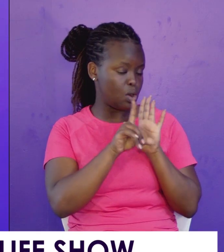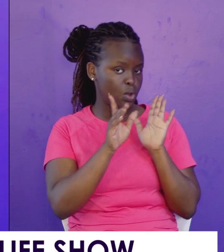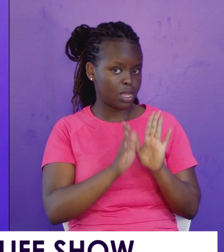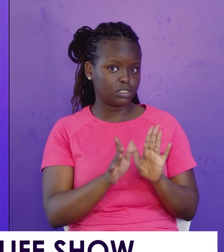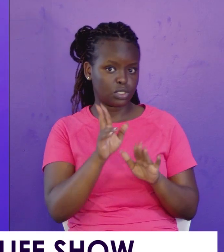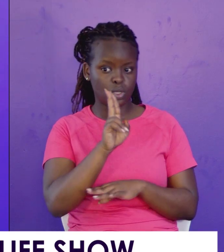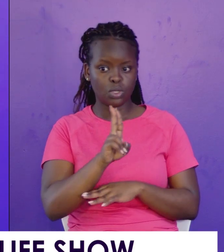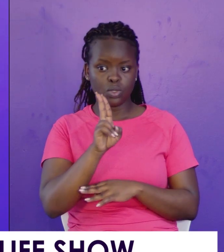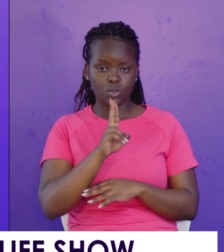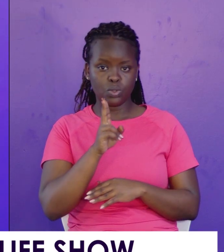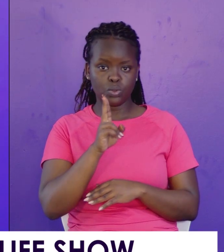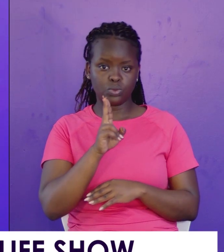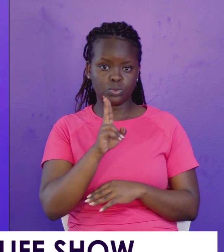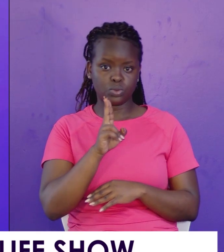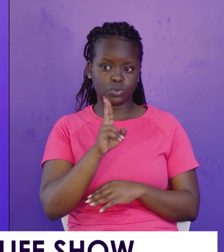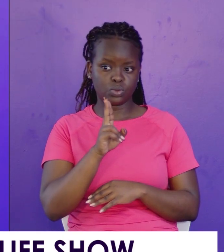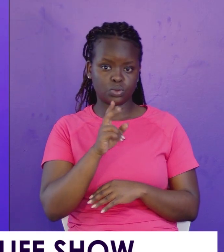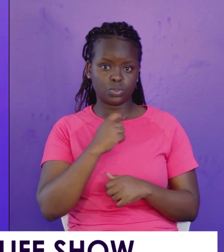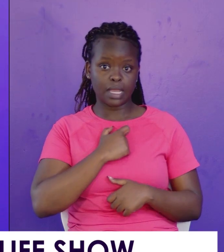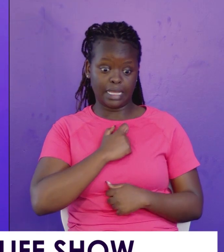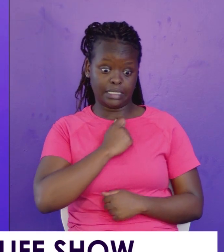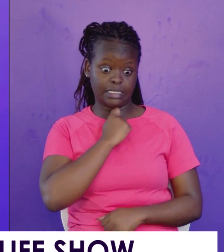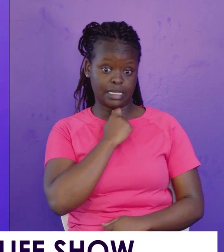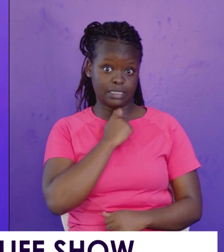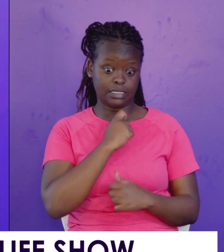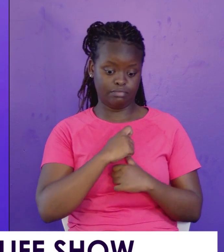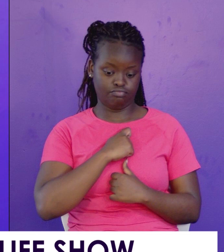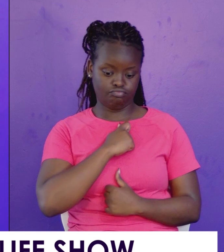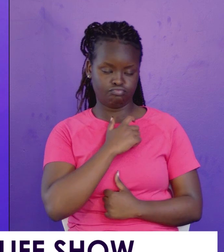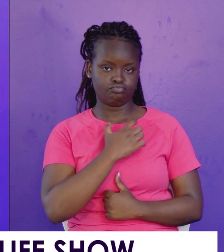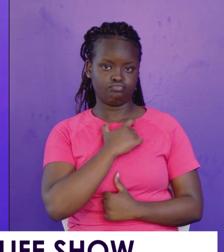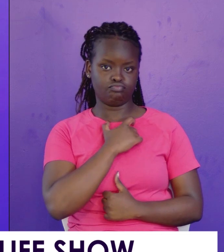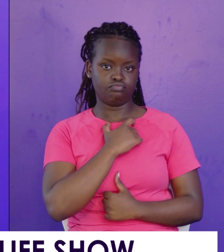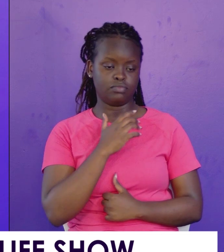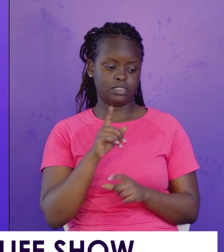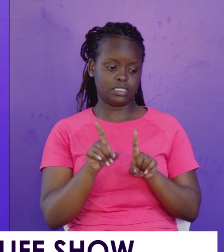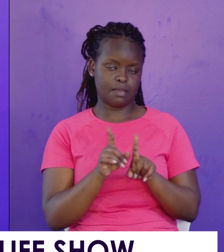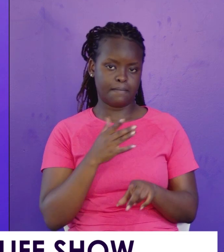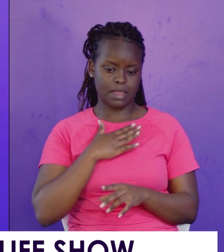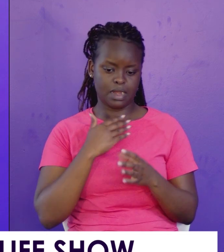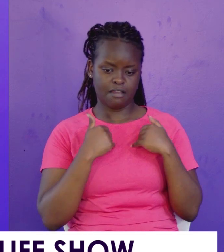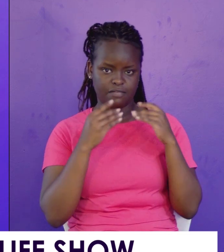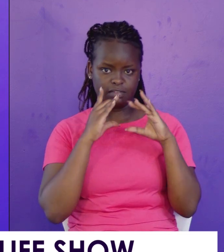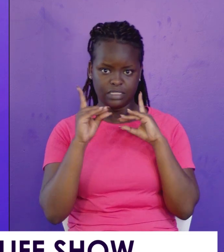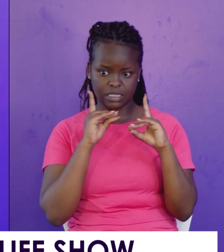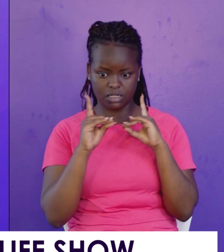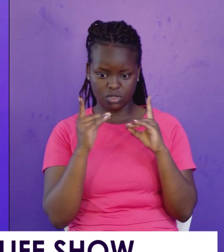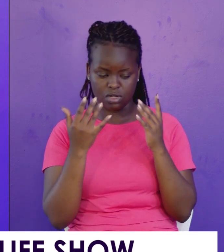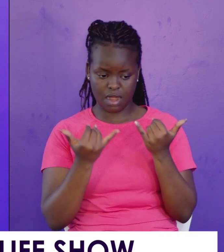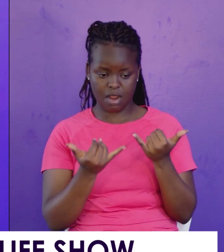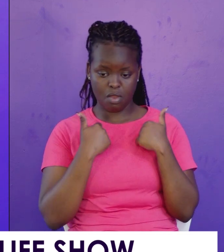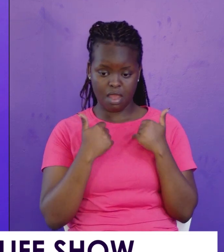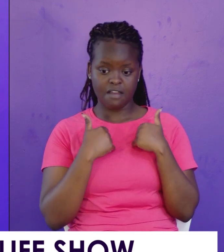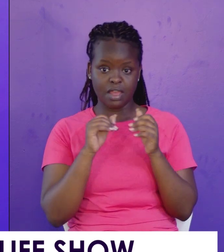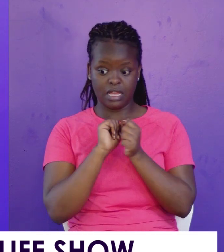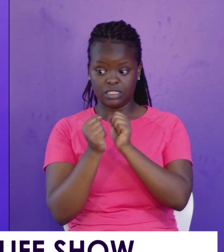true? Bankers use ties, neckties like mine. Yeah, there are discussions that nowadays we are going to have